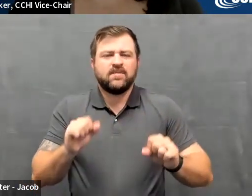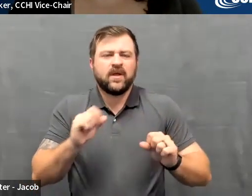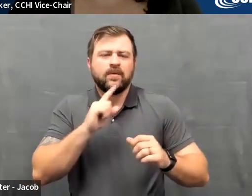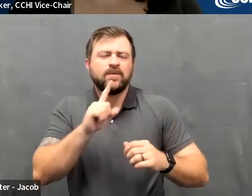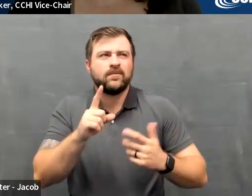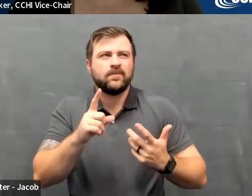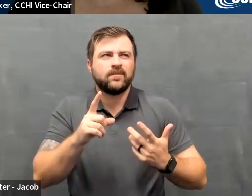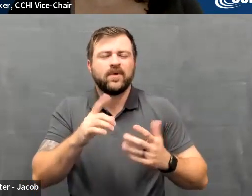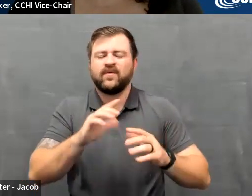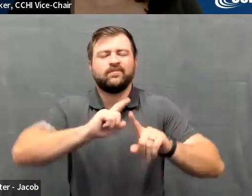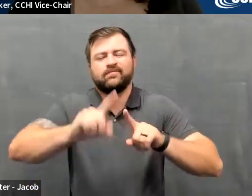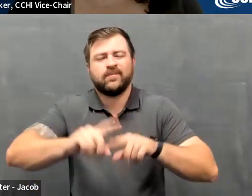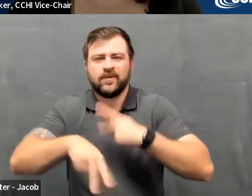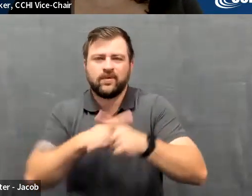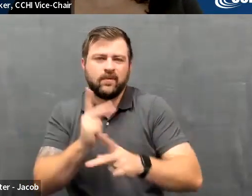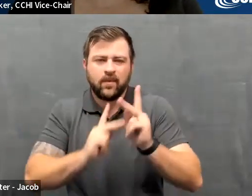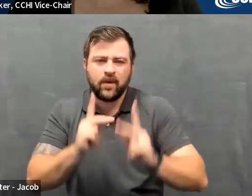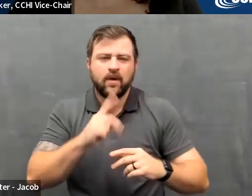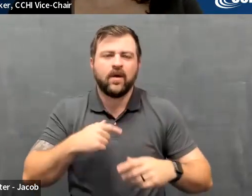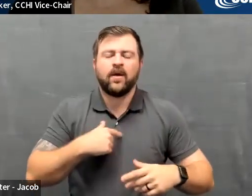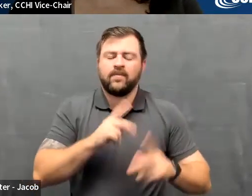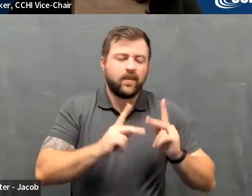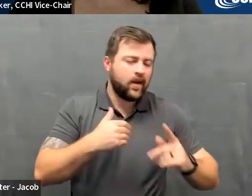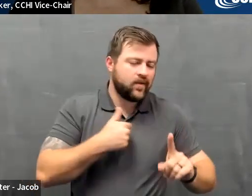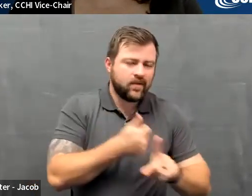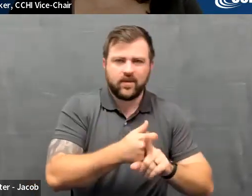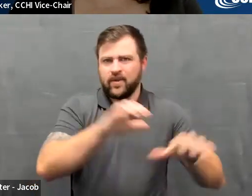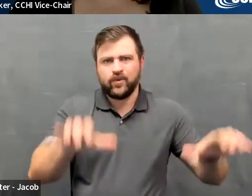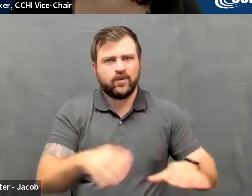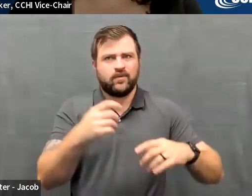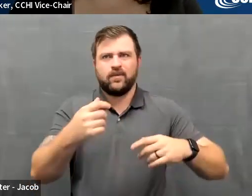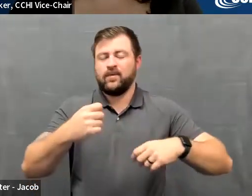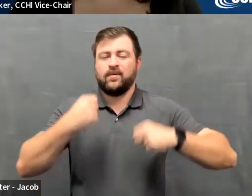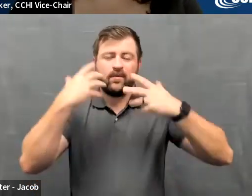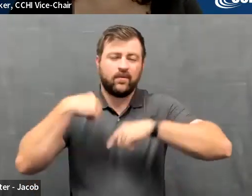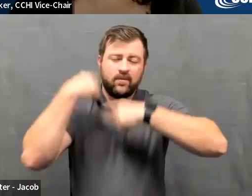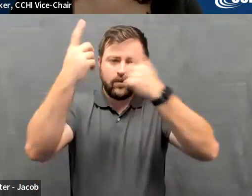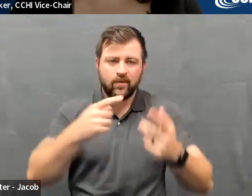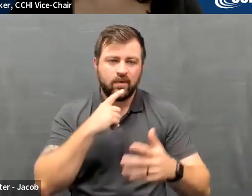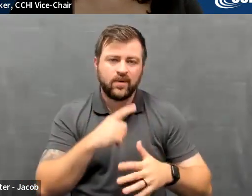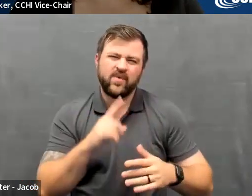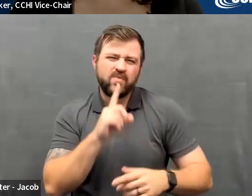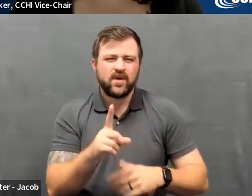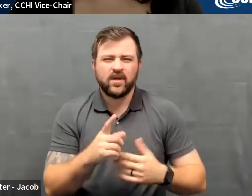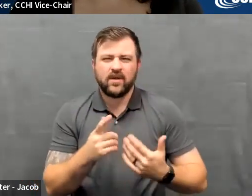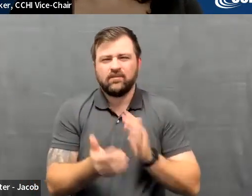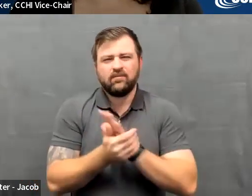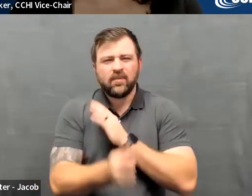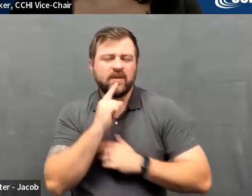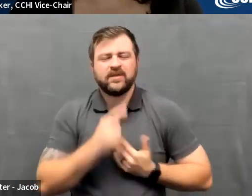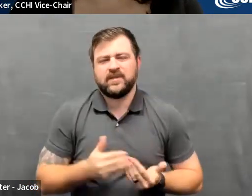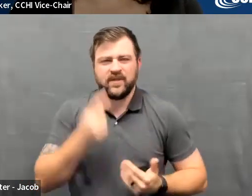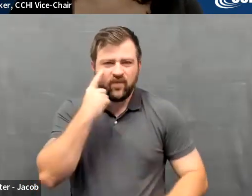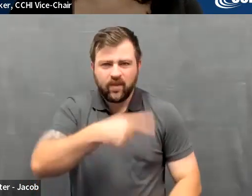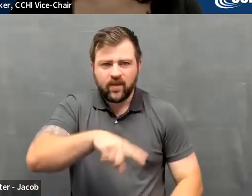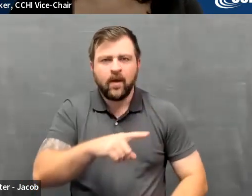get all kinds of people, right? You get people that they've been doing this for a long time, so it kind of comes easily to them. There are folks that are